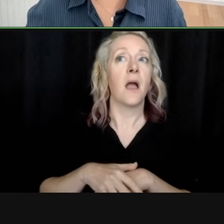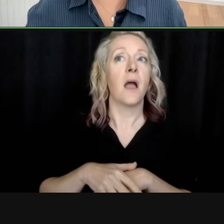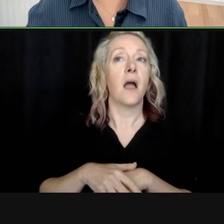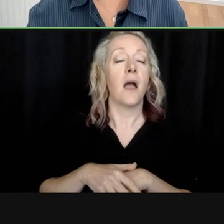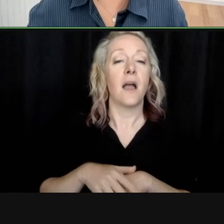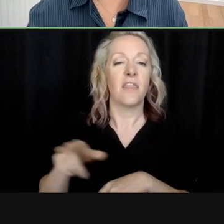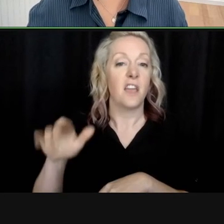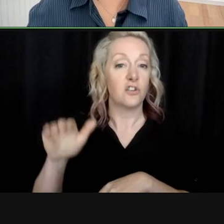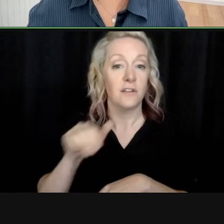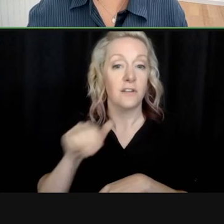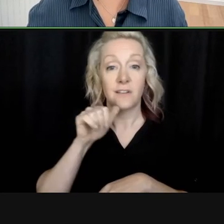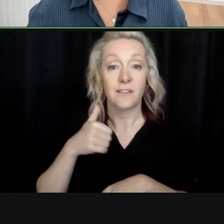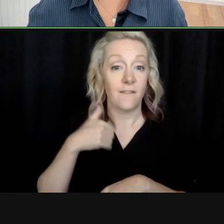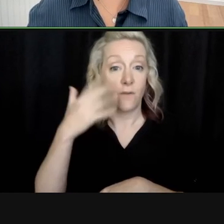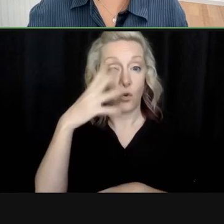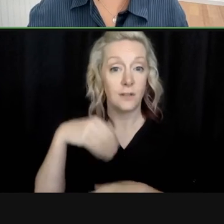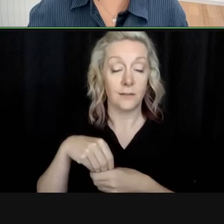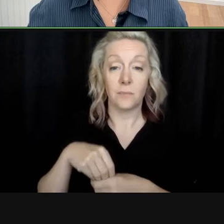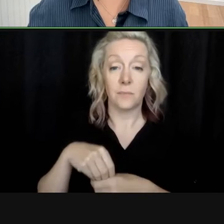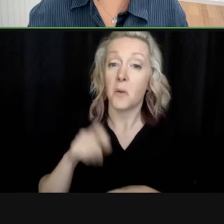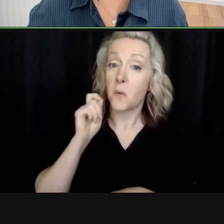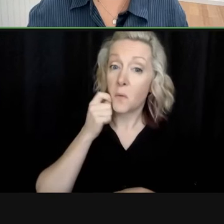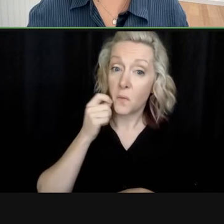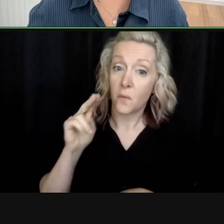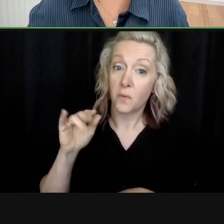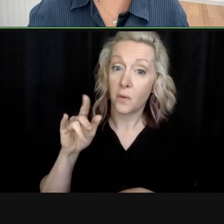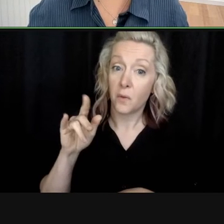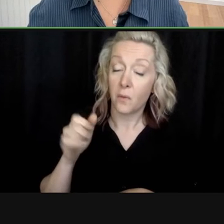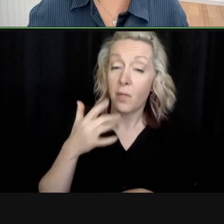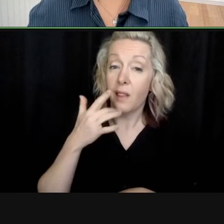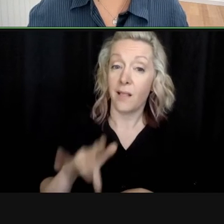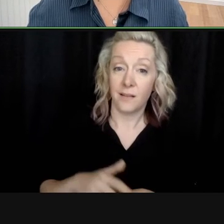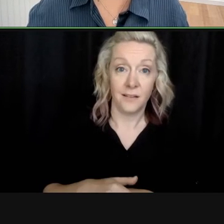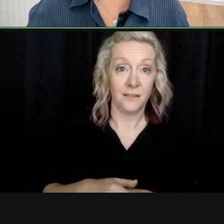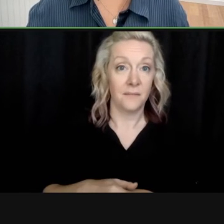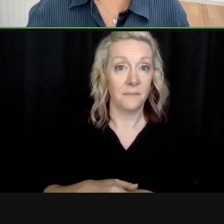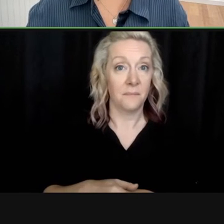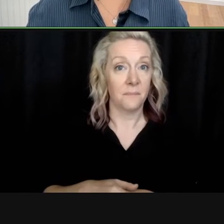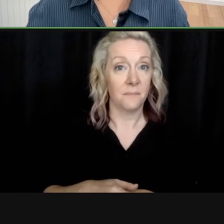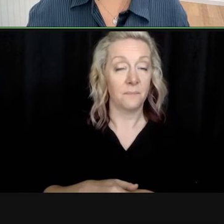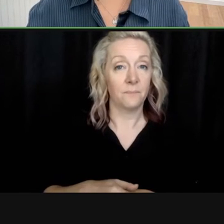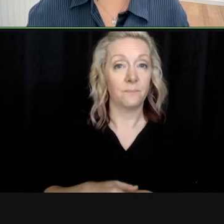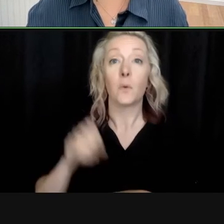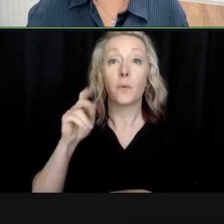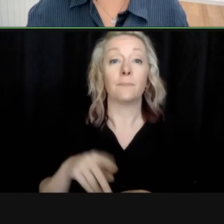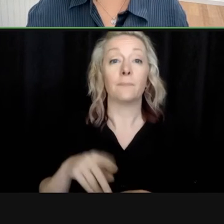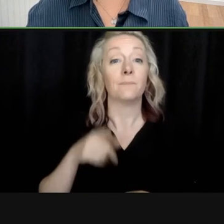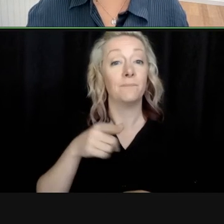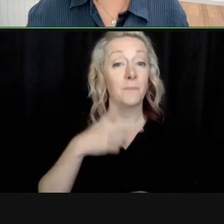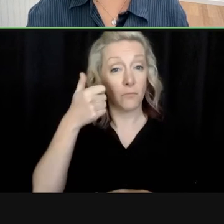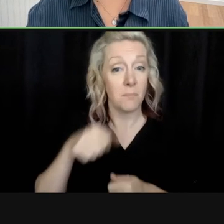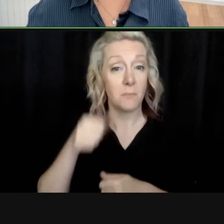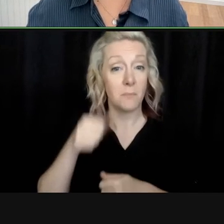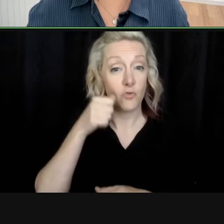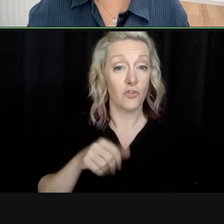Dyke to help you diagnose. That's very, very cool, Nicole. Very cool. Okay, here's my friend Jet.